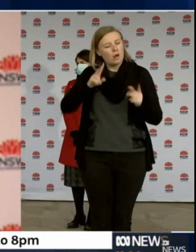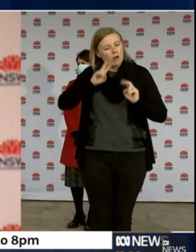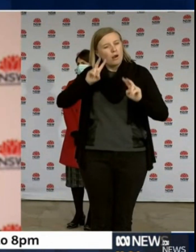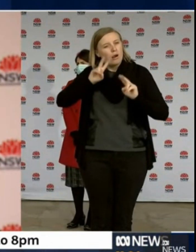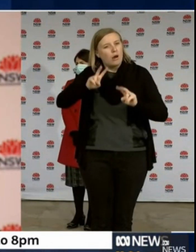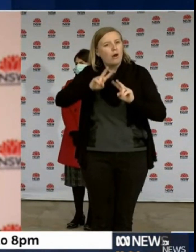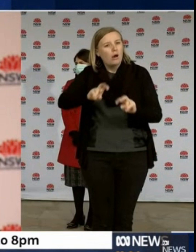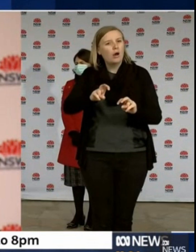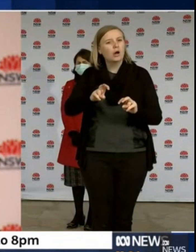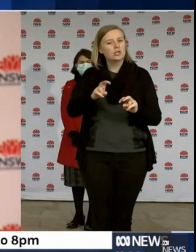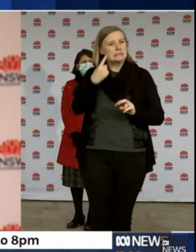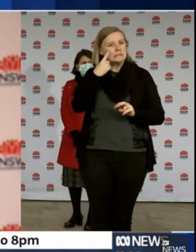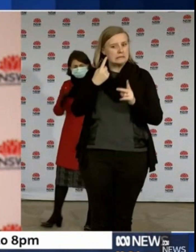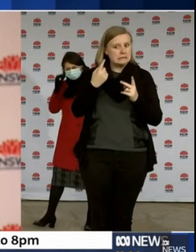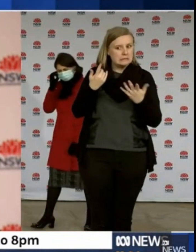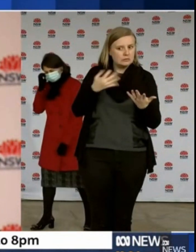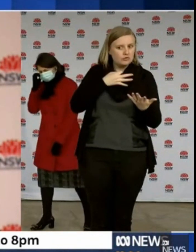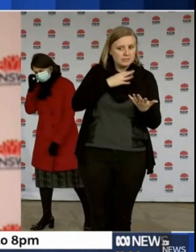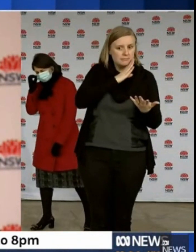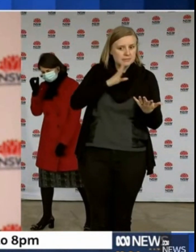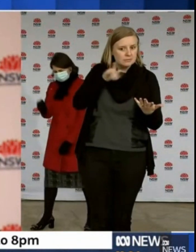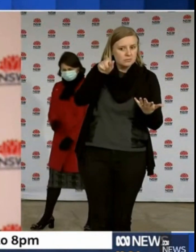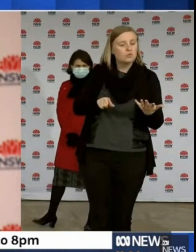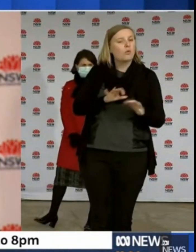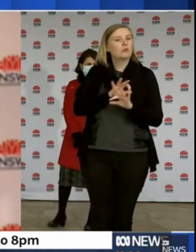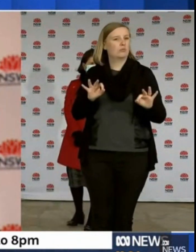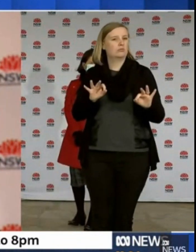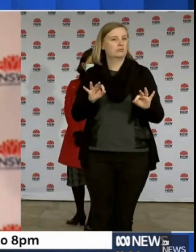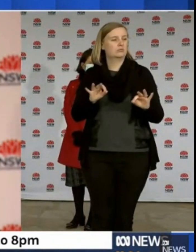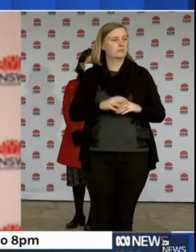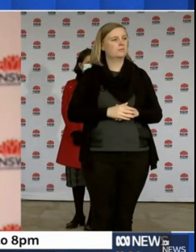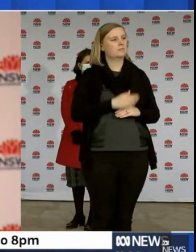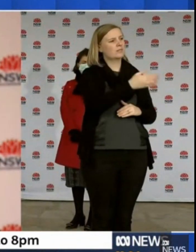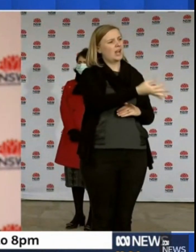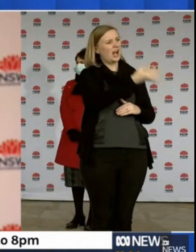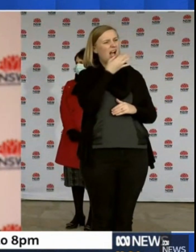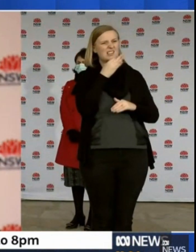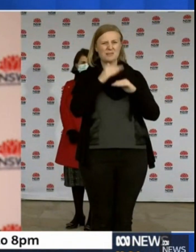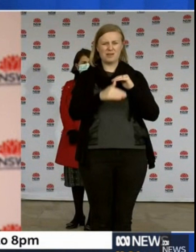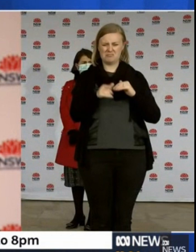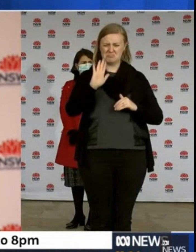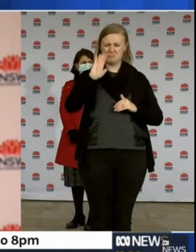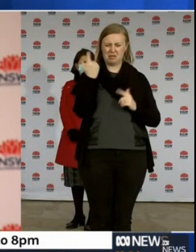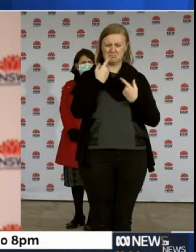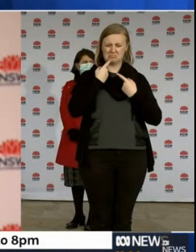or concern that we may be missing cases. Can you explain, Dr. Chant, can you explain what happened with the